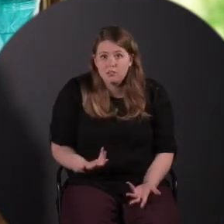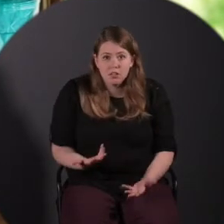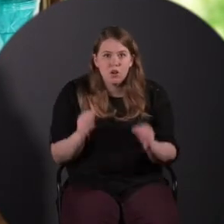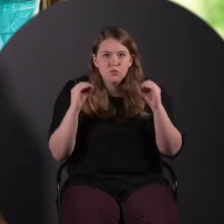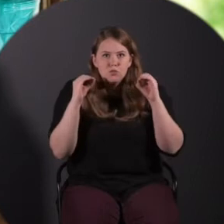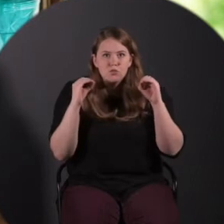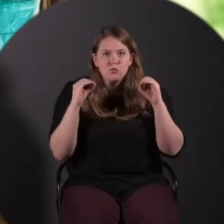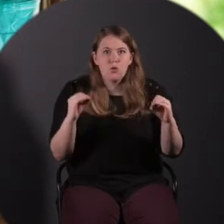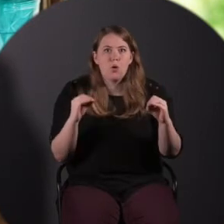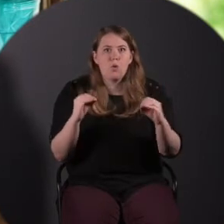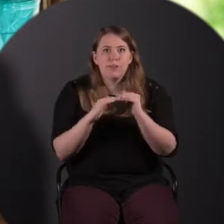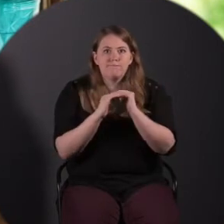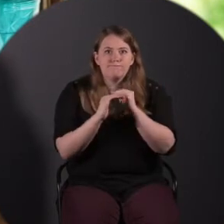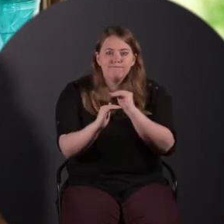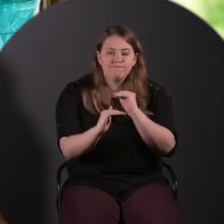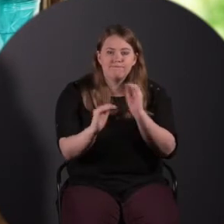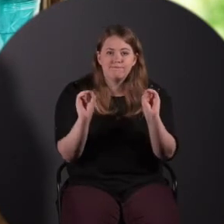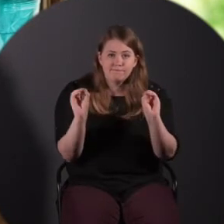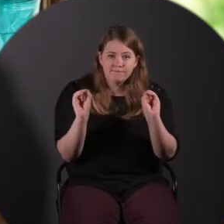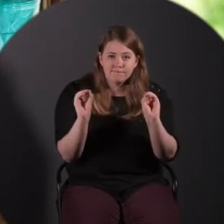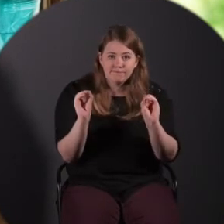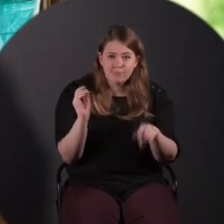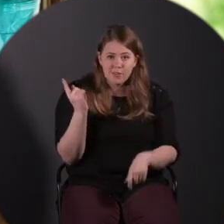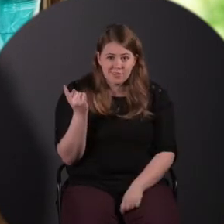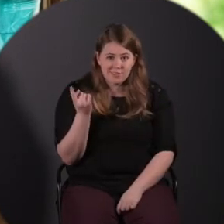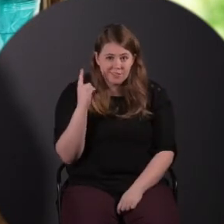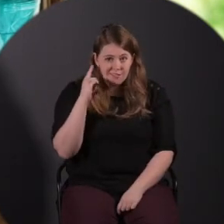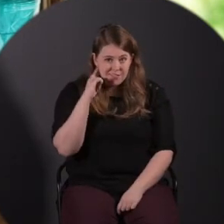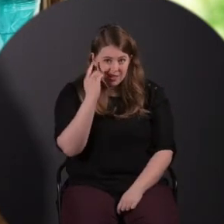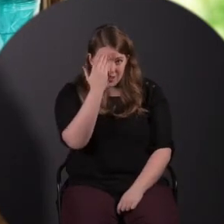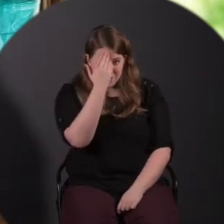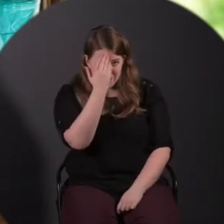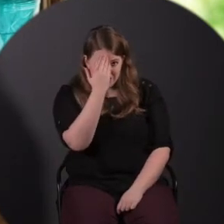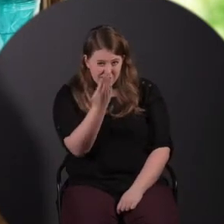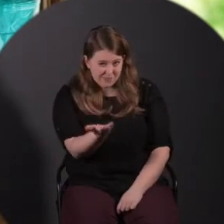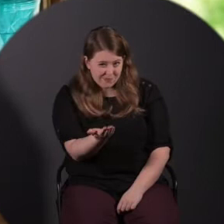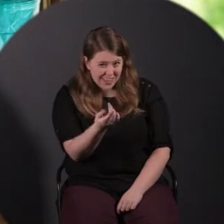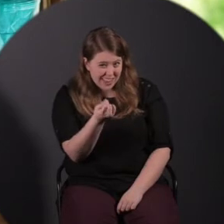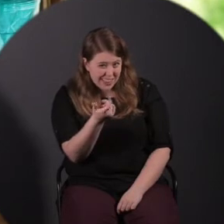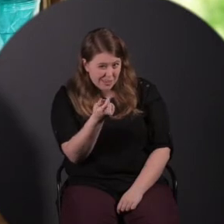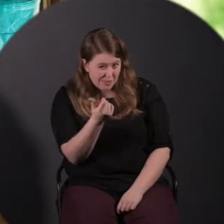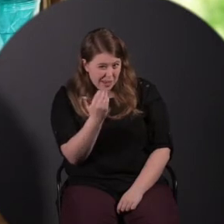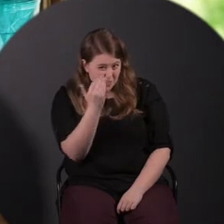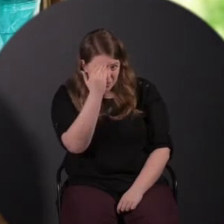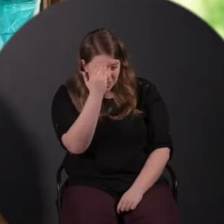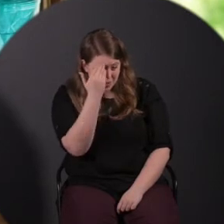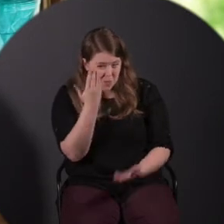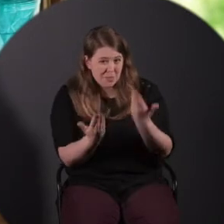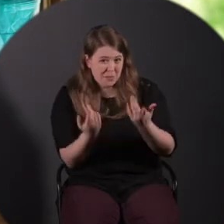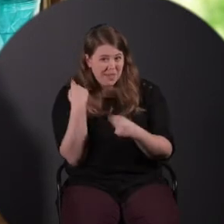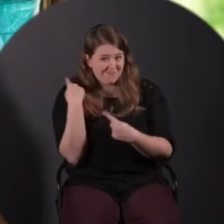And so I want to ask you, does that sound familiar? Sound just a little familiar? Sound at all like your last